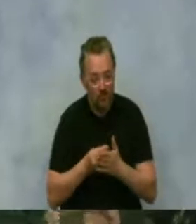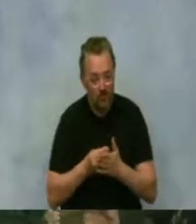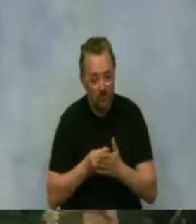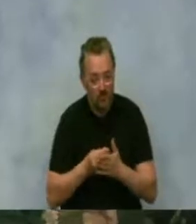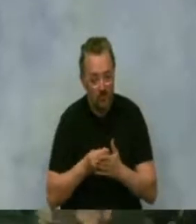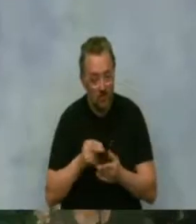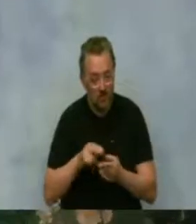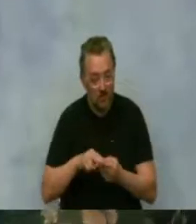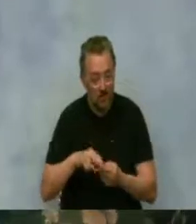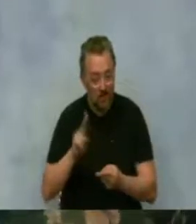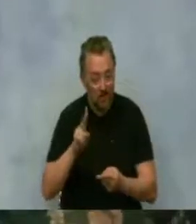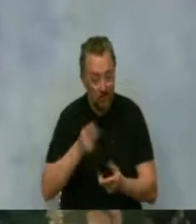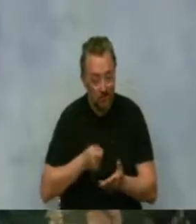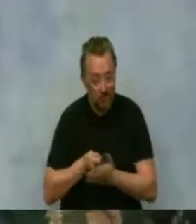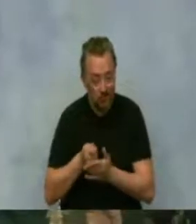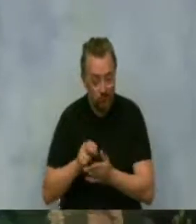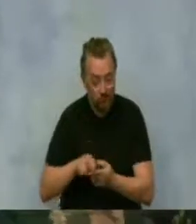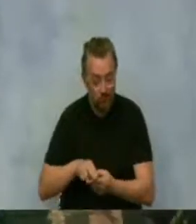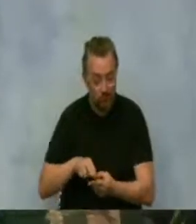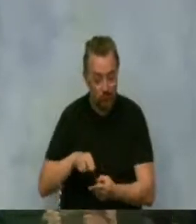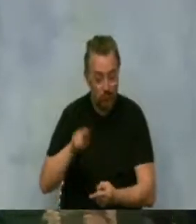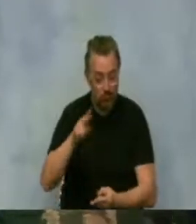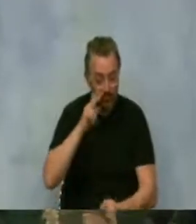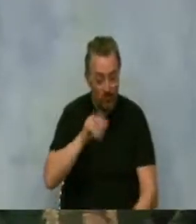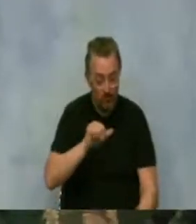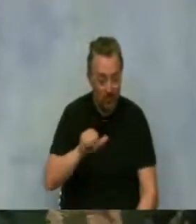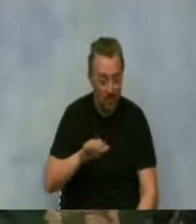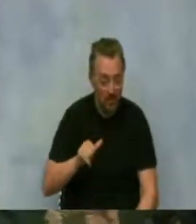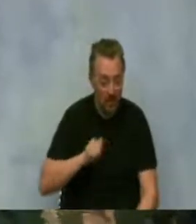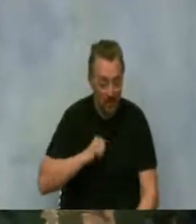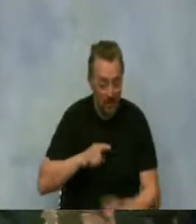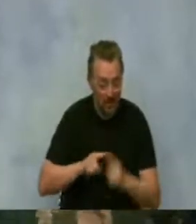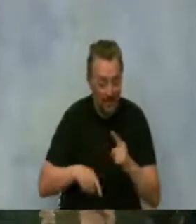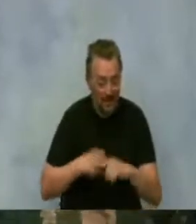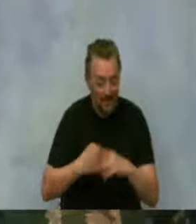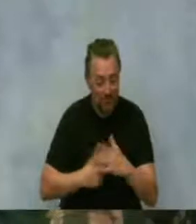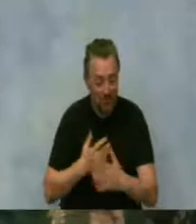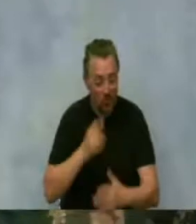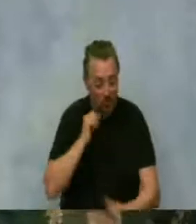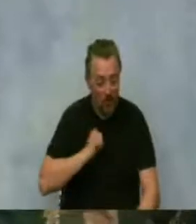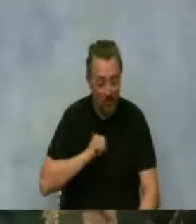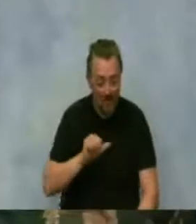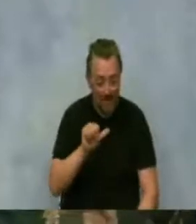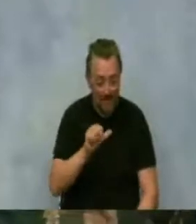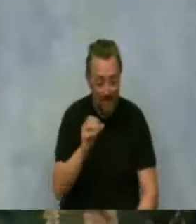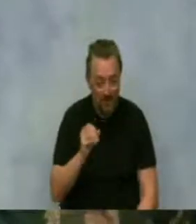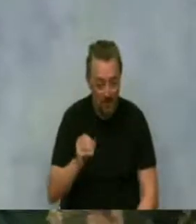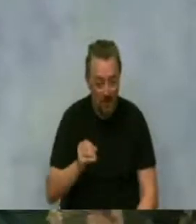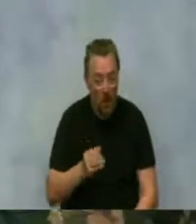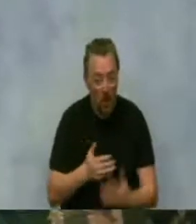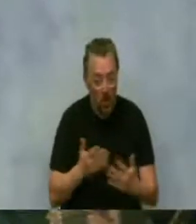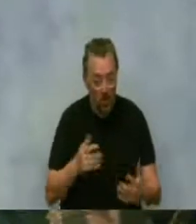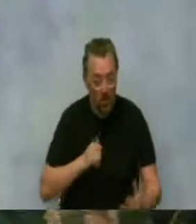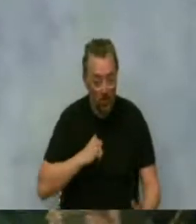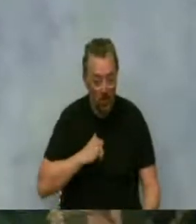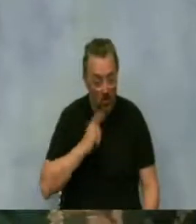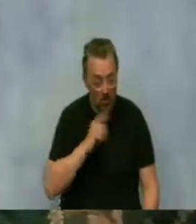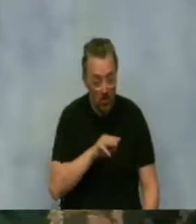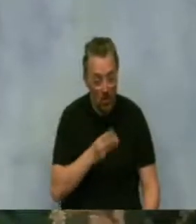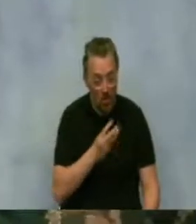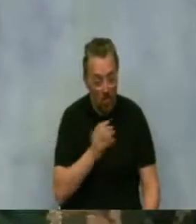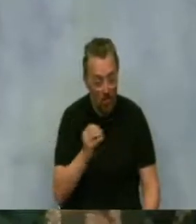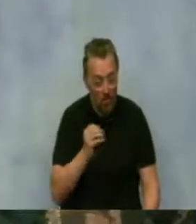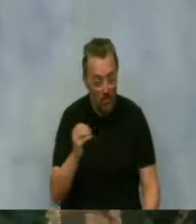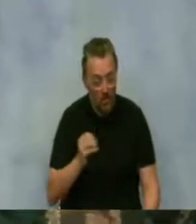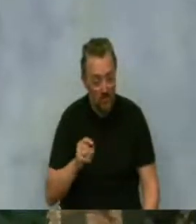rates anticipated to go up to around 6% by next spring. And for a lot of people, that's going to be a 300% increase in